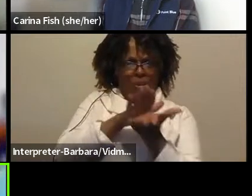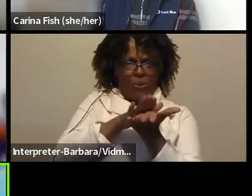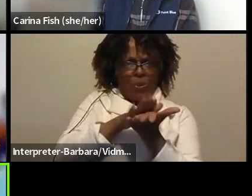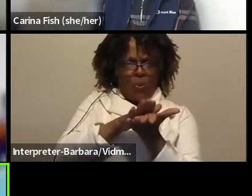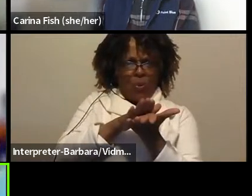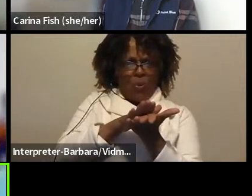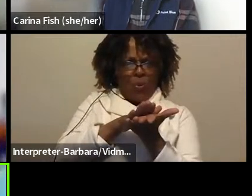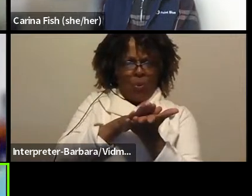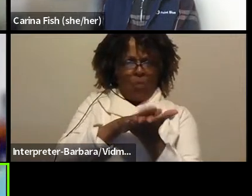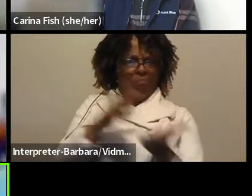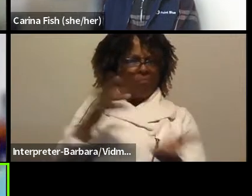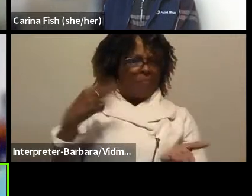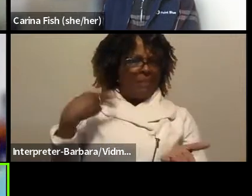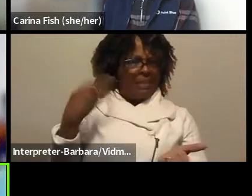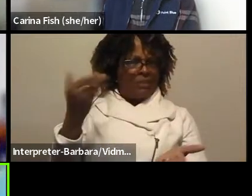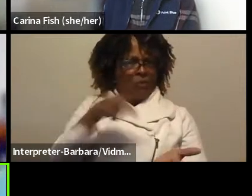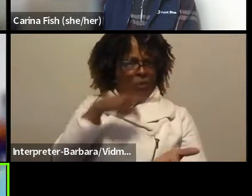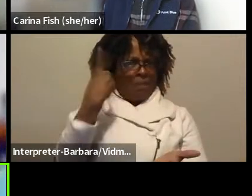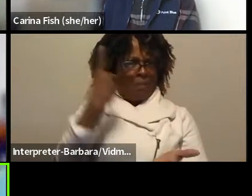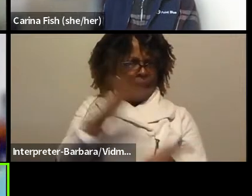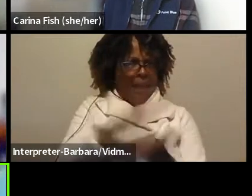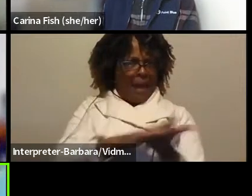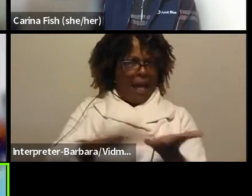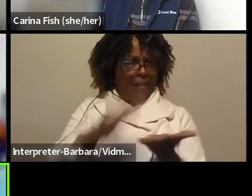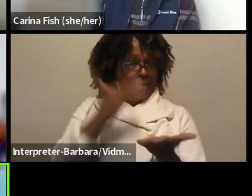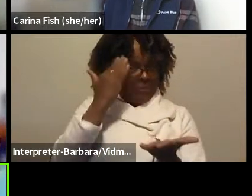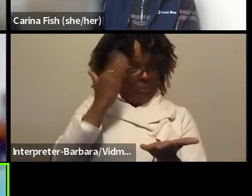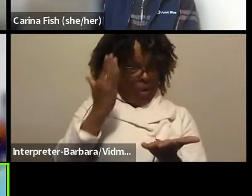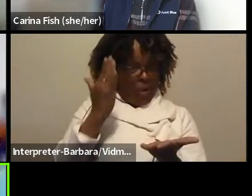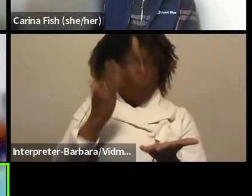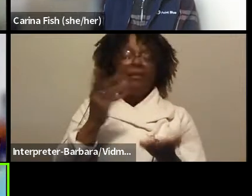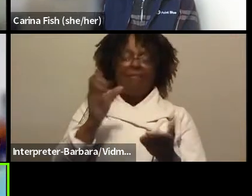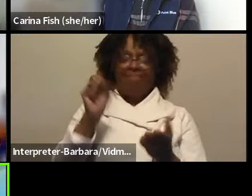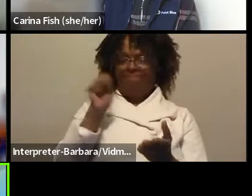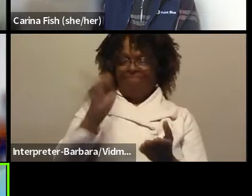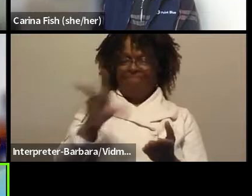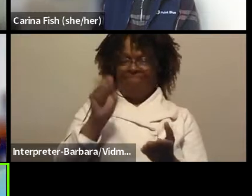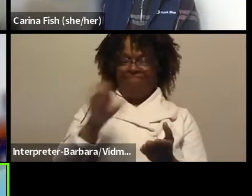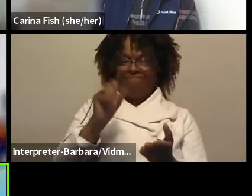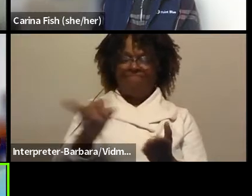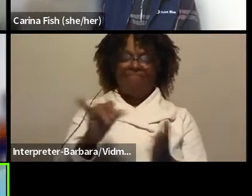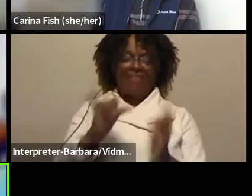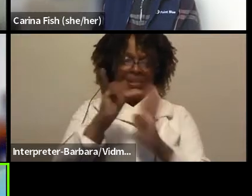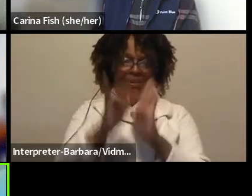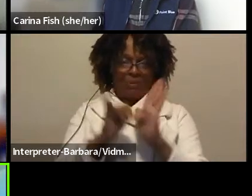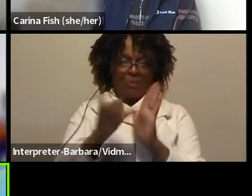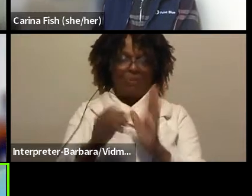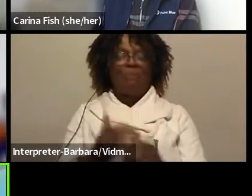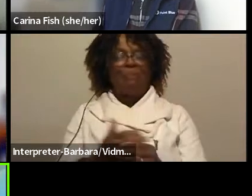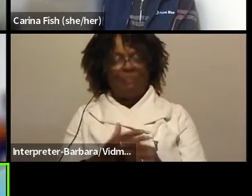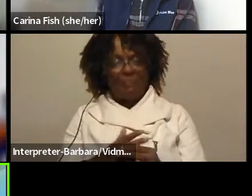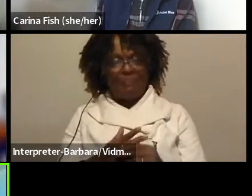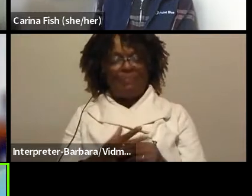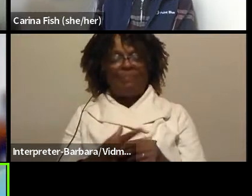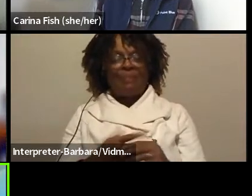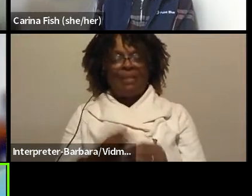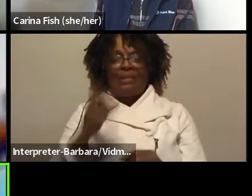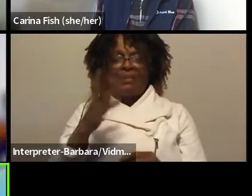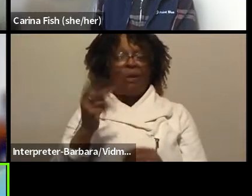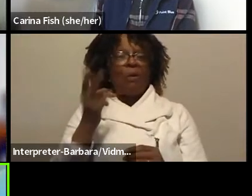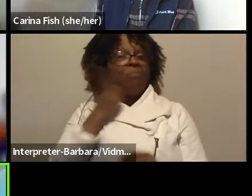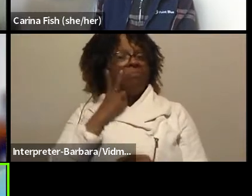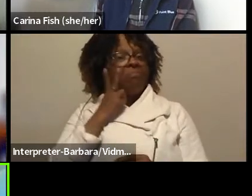membership. So I think Tiara is monitoring the chat, and we'll see what comes through.